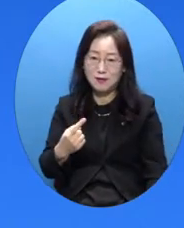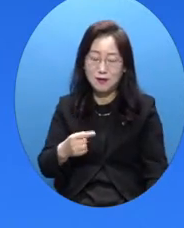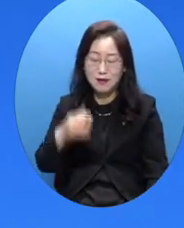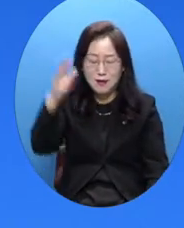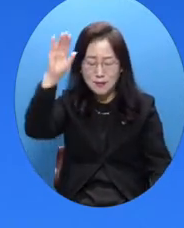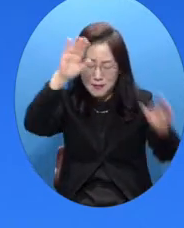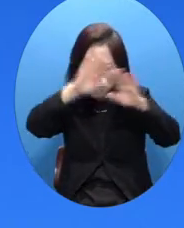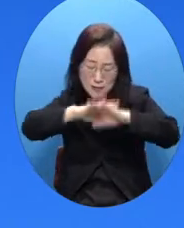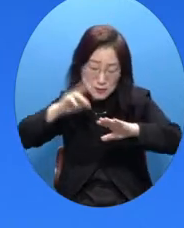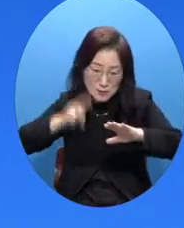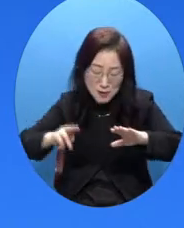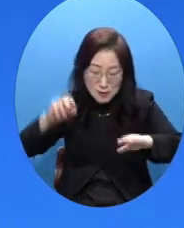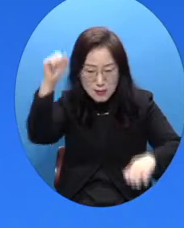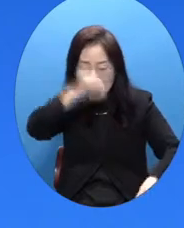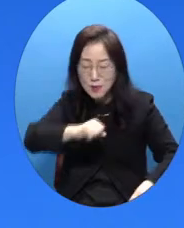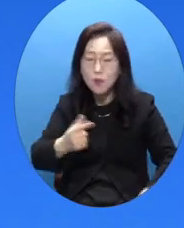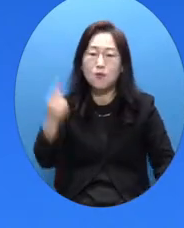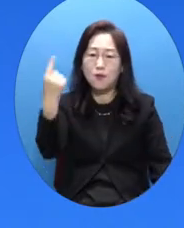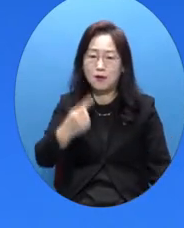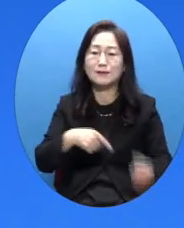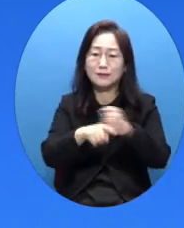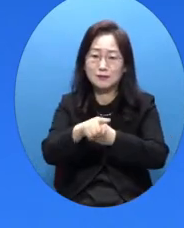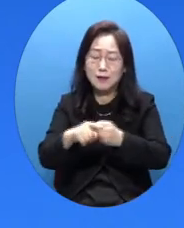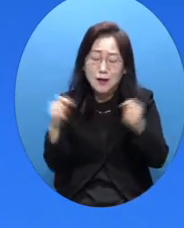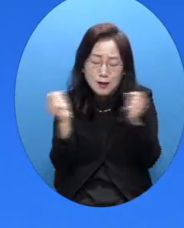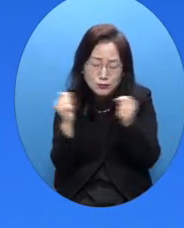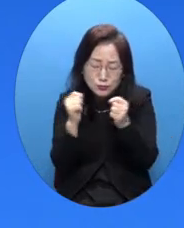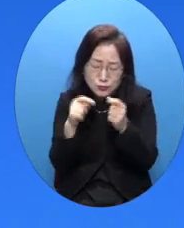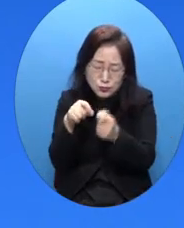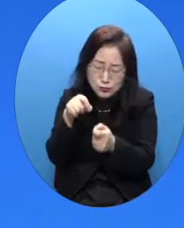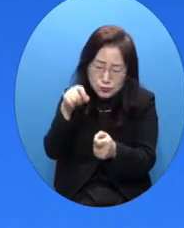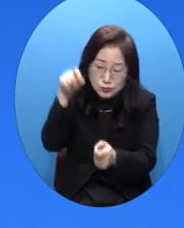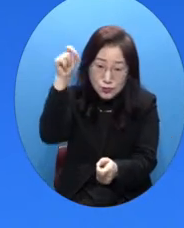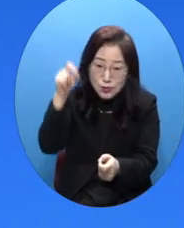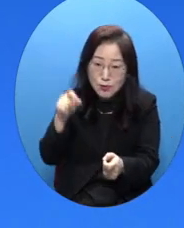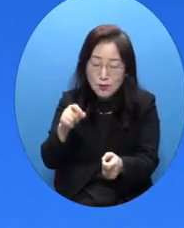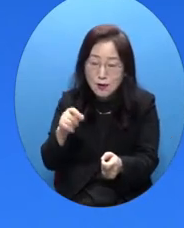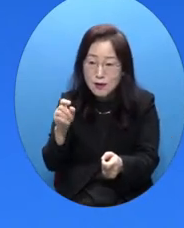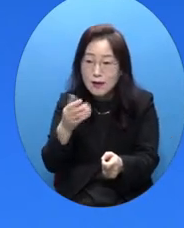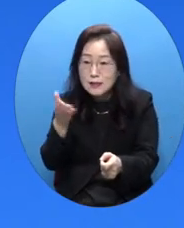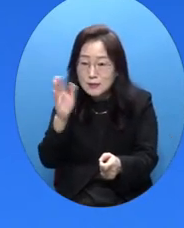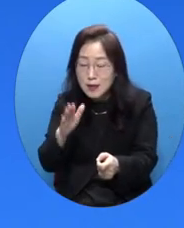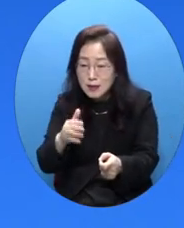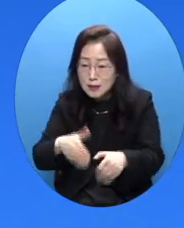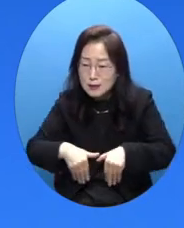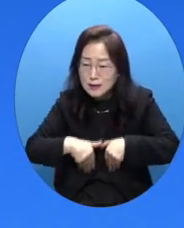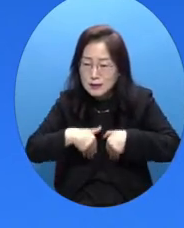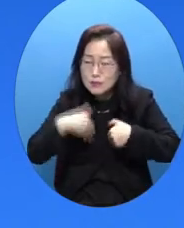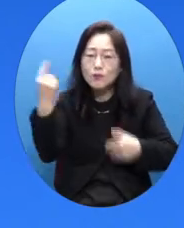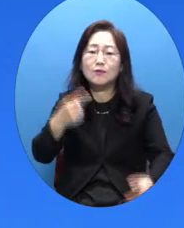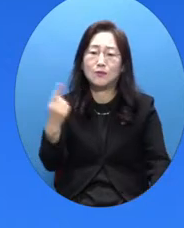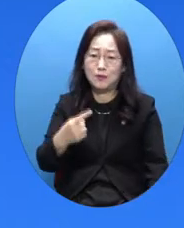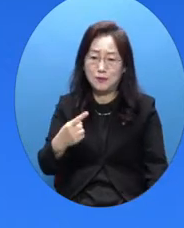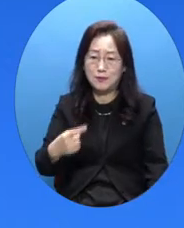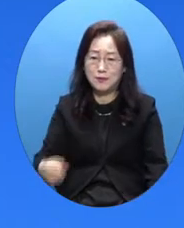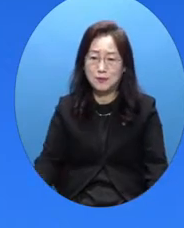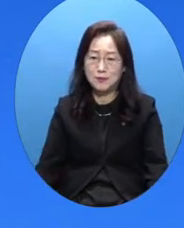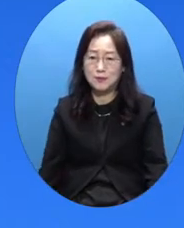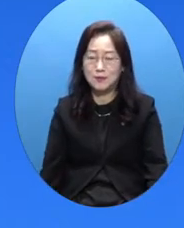everything turned into Miracle when the darkness comes know that the dawn of Hope will come